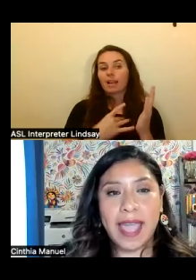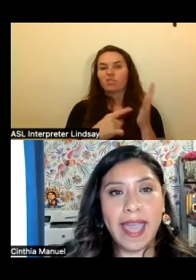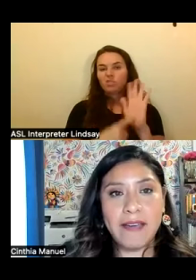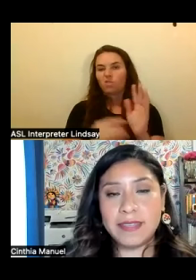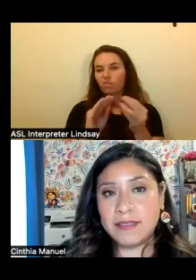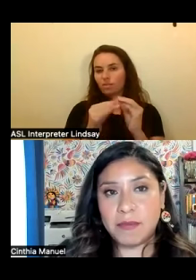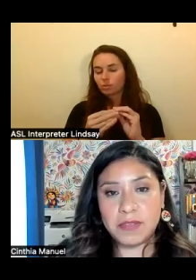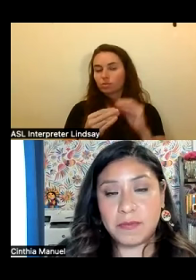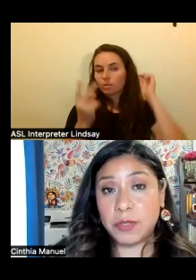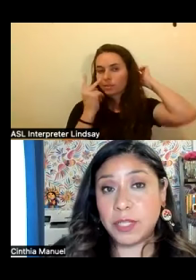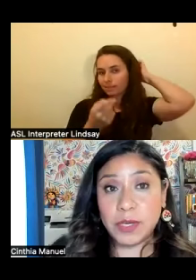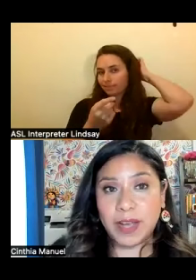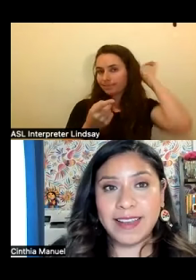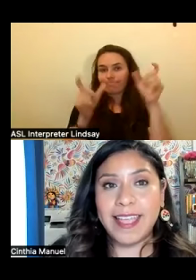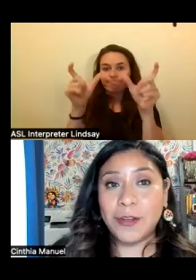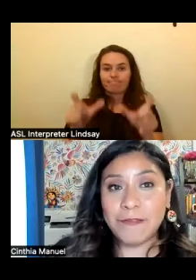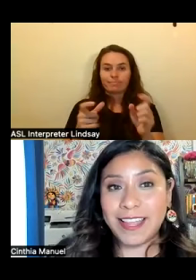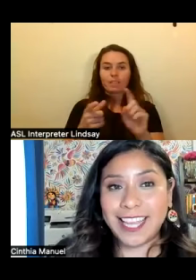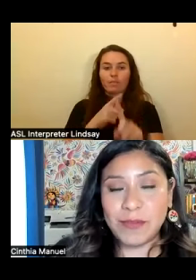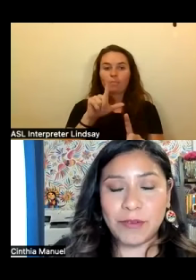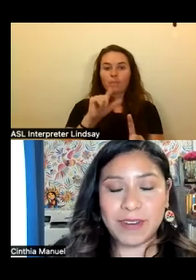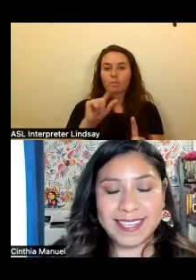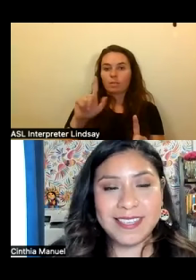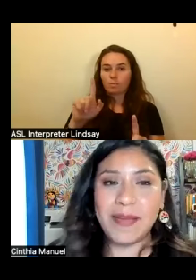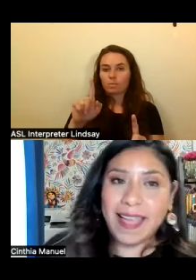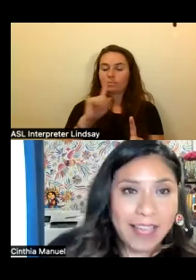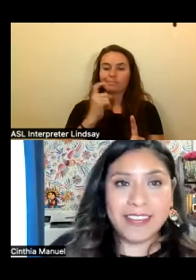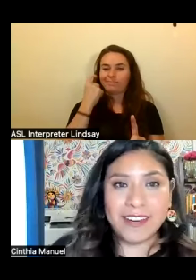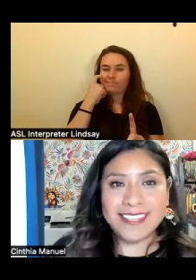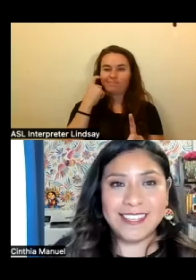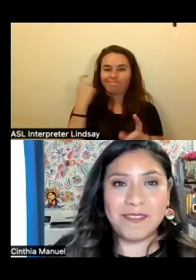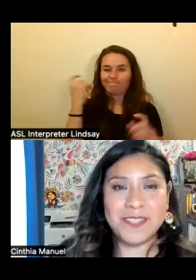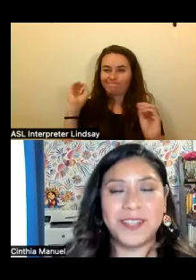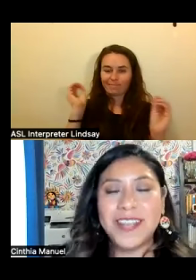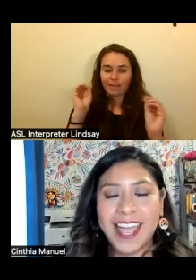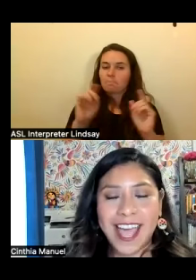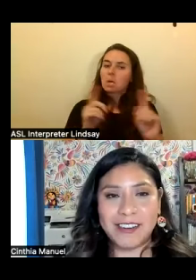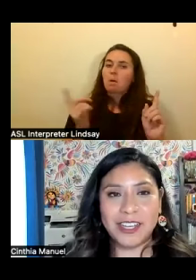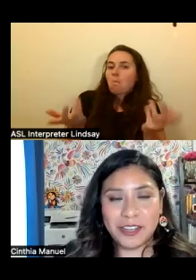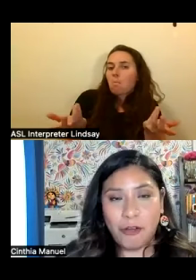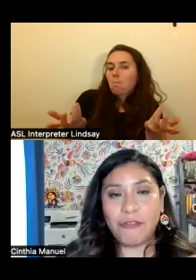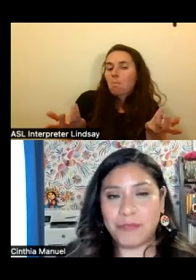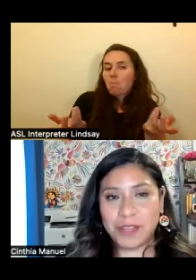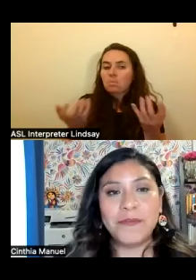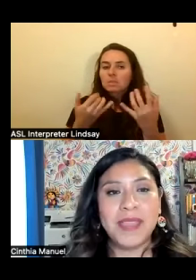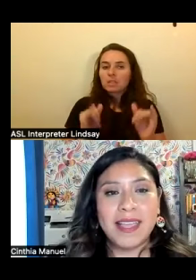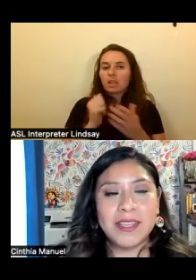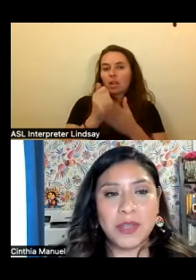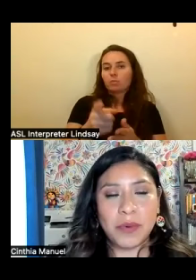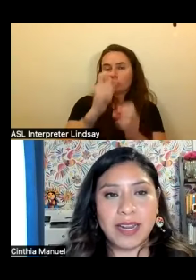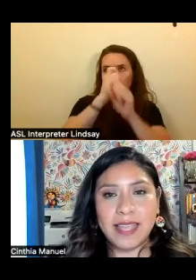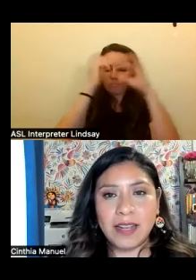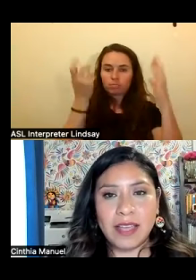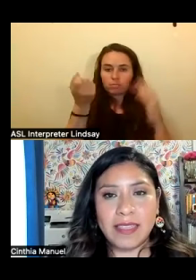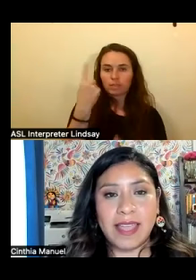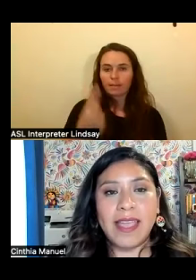So I have this information from 2021, couldn't find anything more recent, but I figured it still gives you a really good overview. So